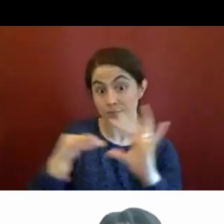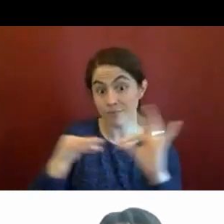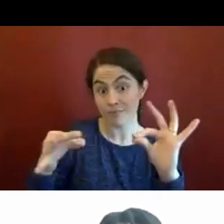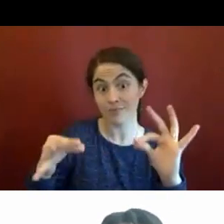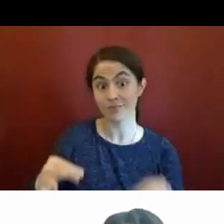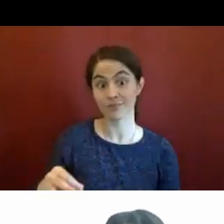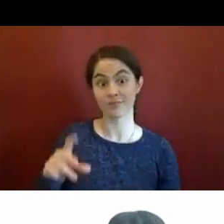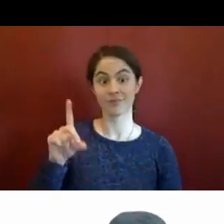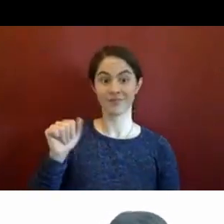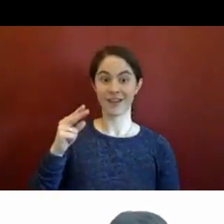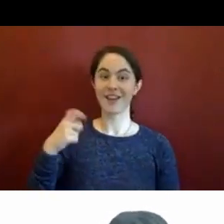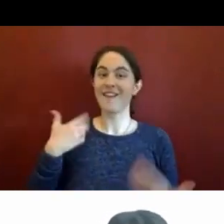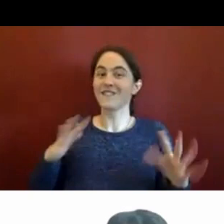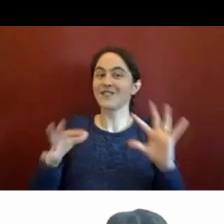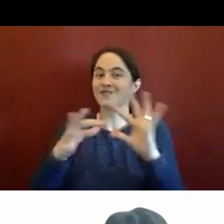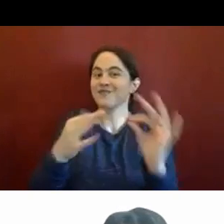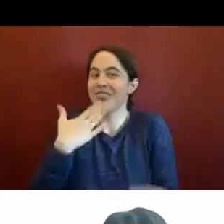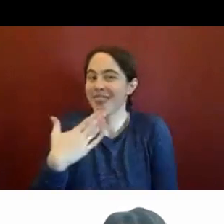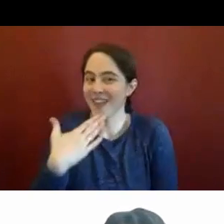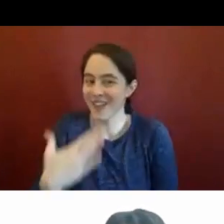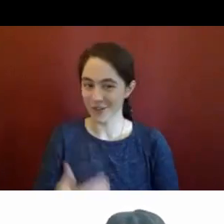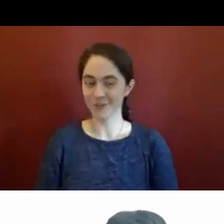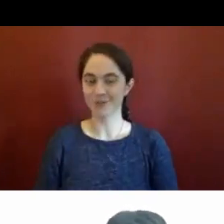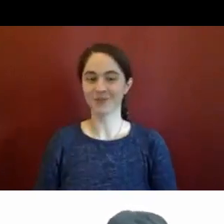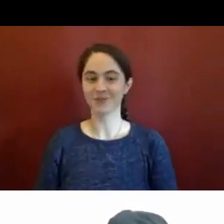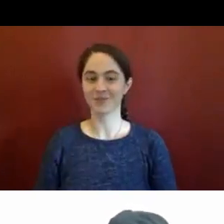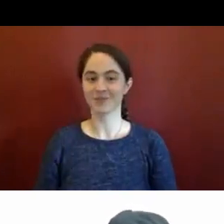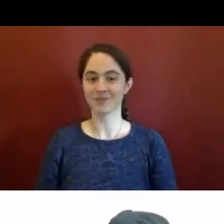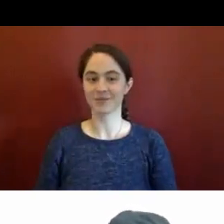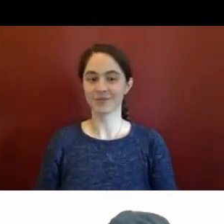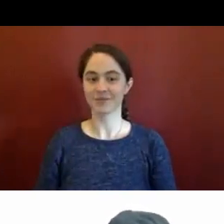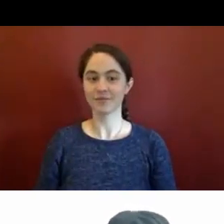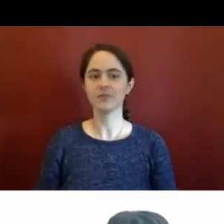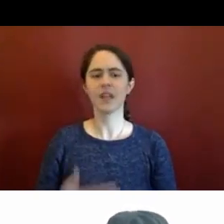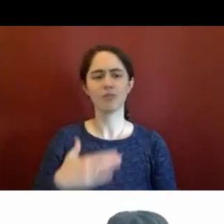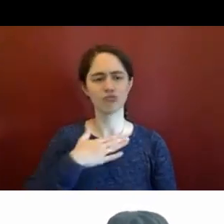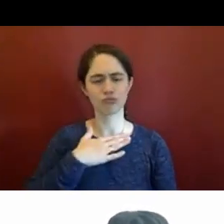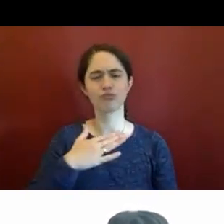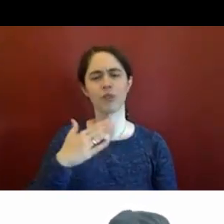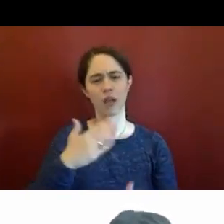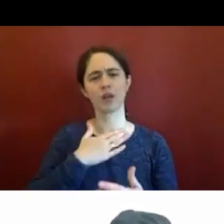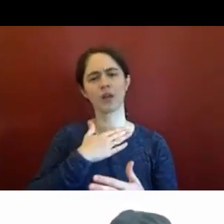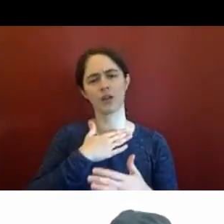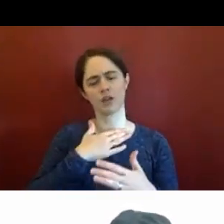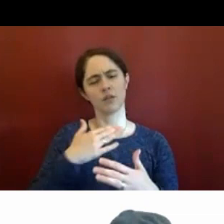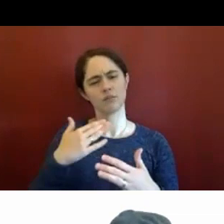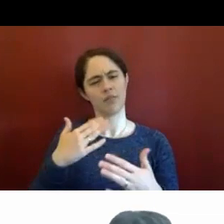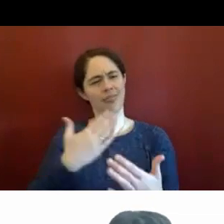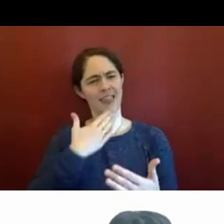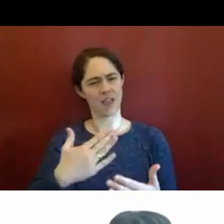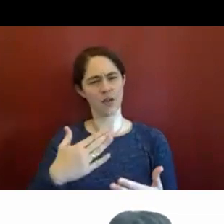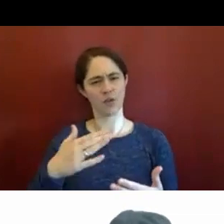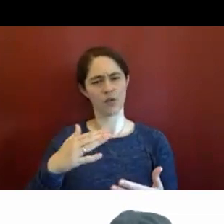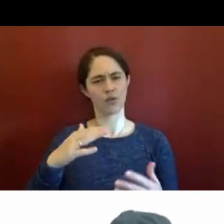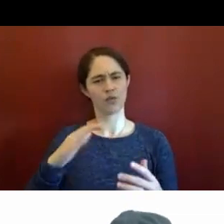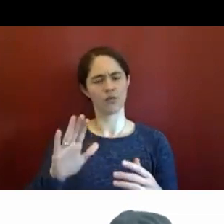I said my thank you and appreciate Emily's question. I think there is a lot of work for us to do to partner